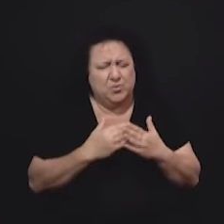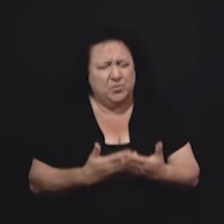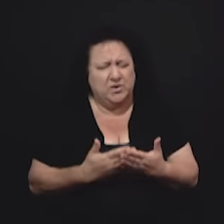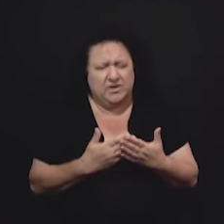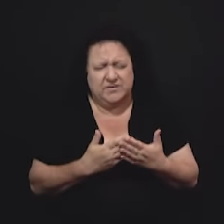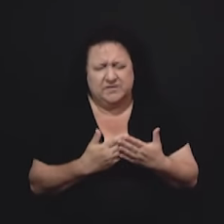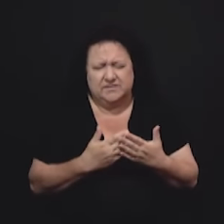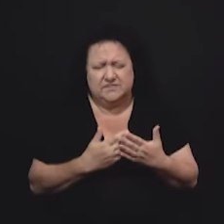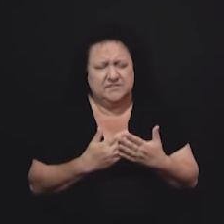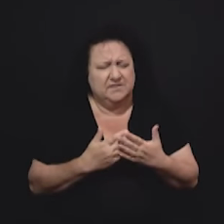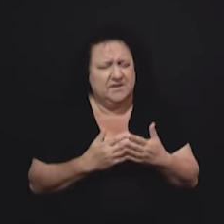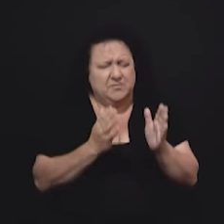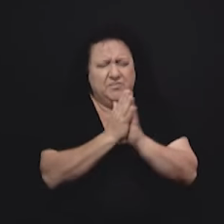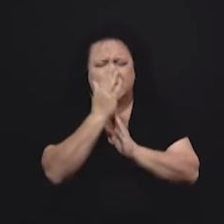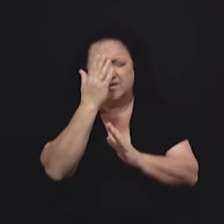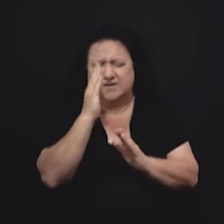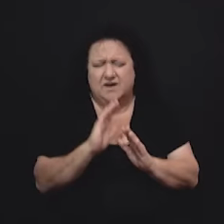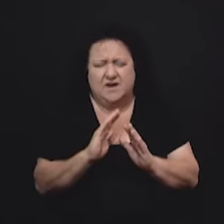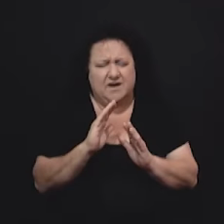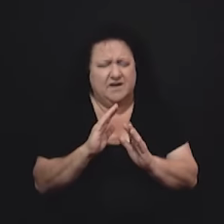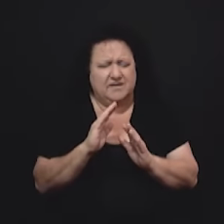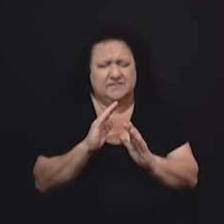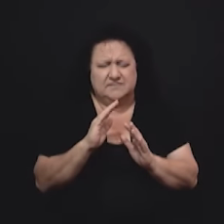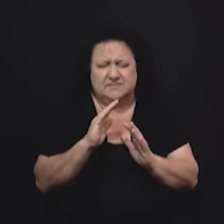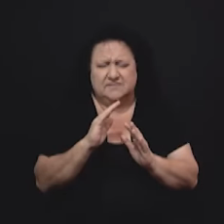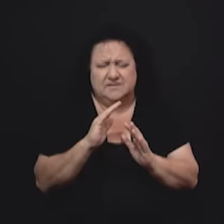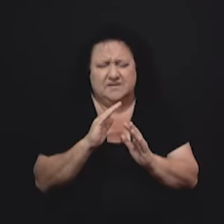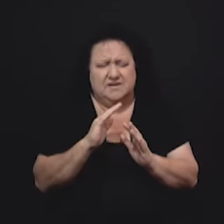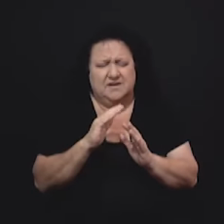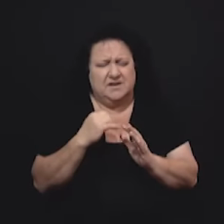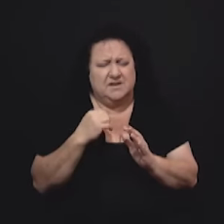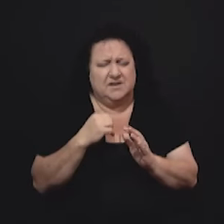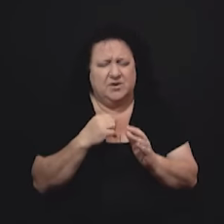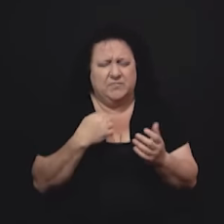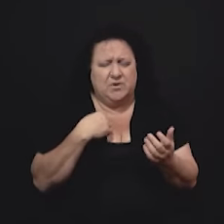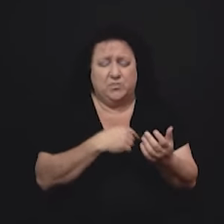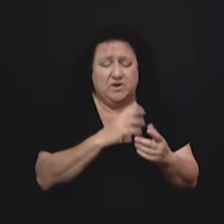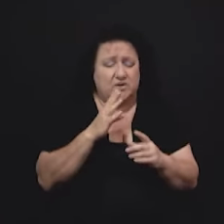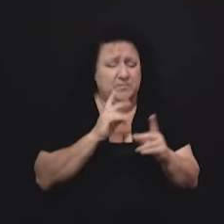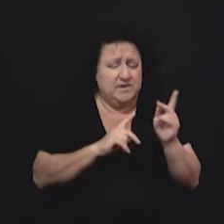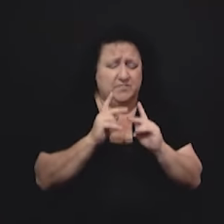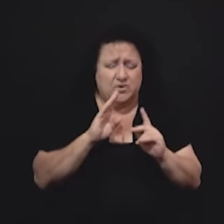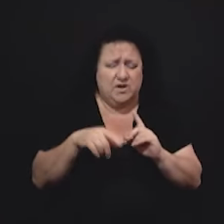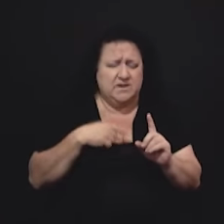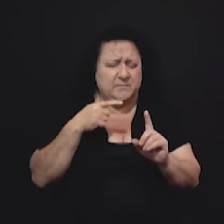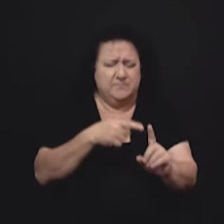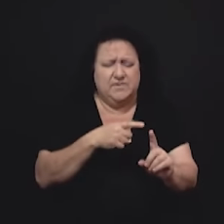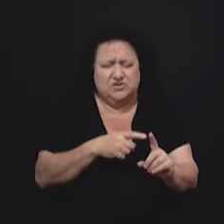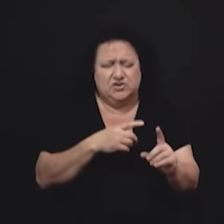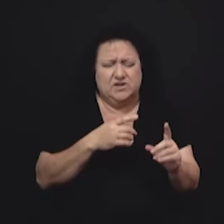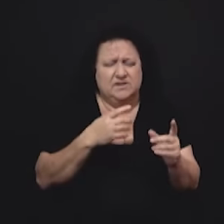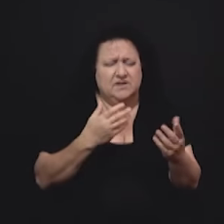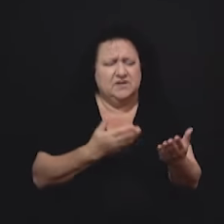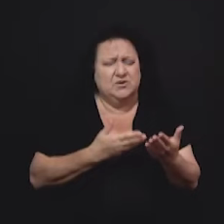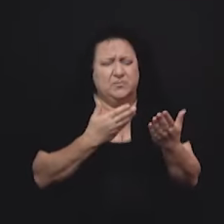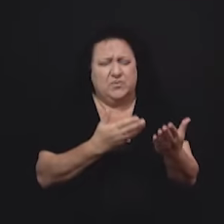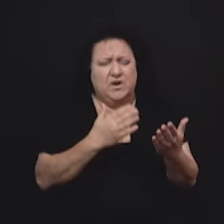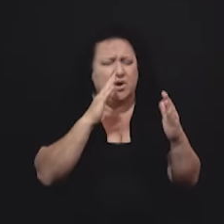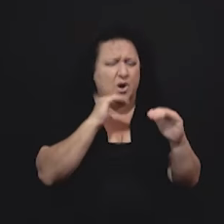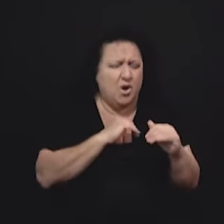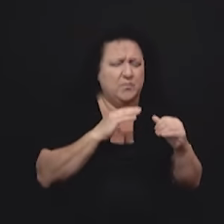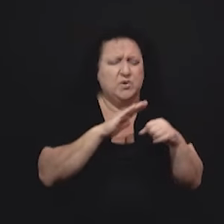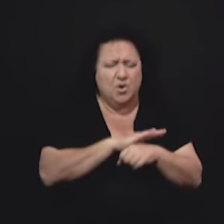that you would help us to be a people on mission to bring hope and wholeness through Christ in incredibly intentional ways, God, whether that be to go